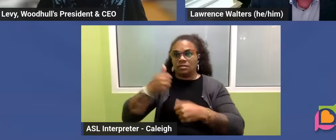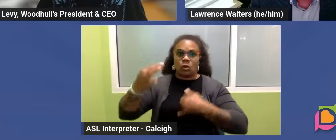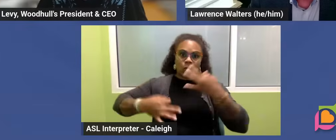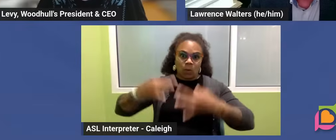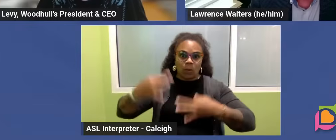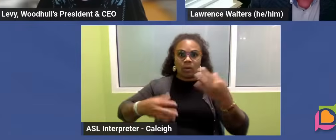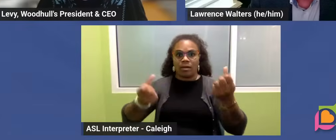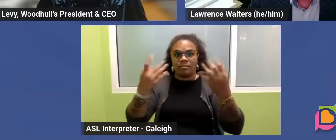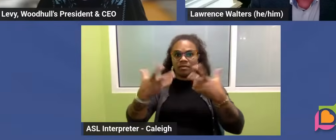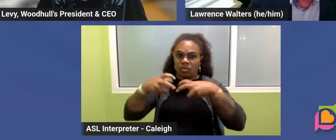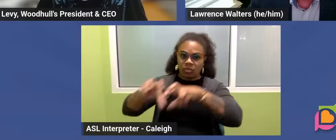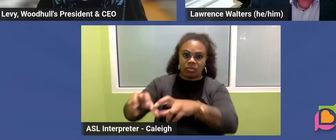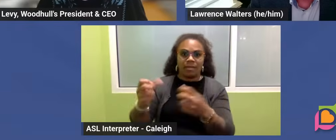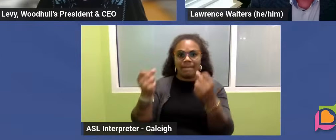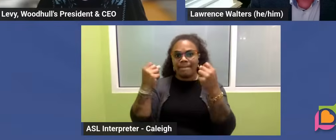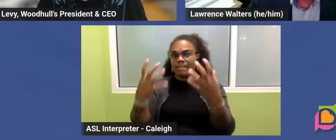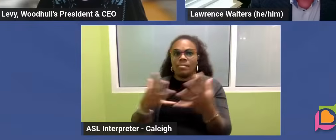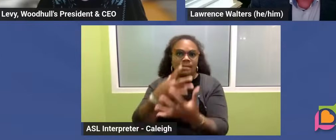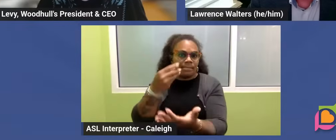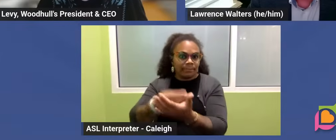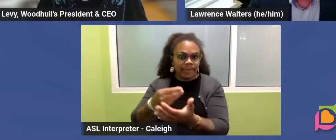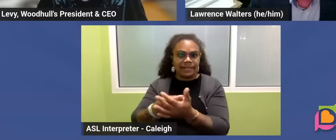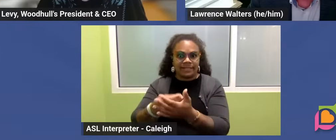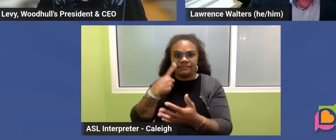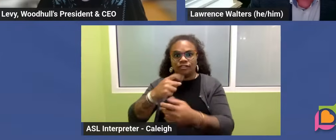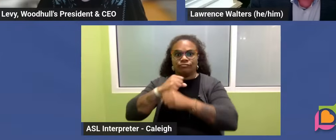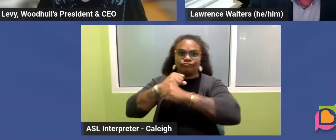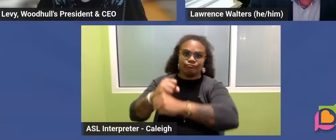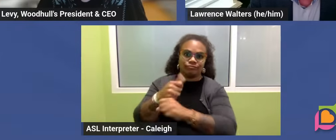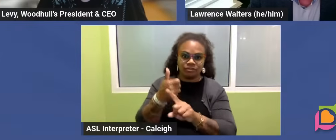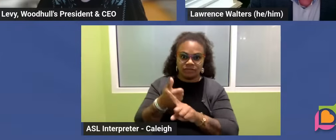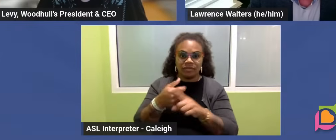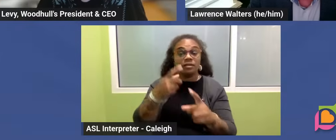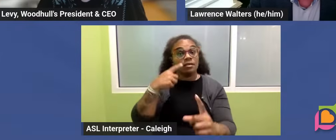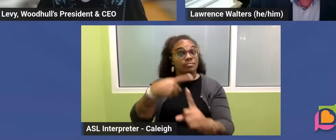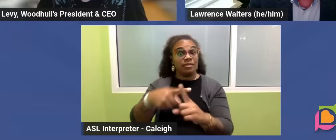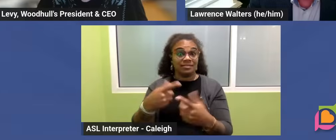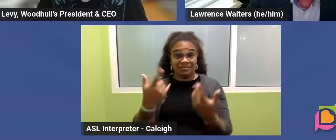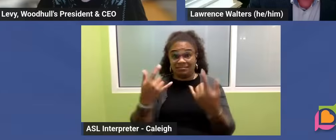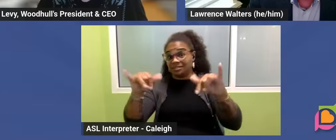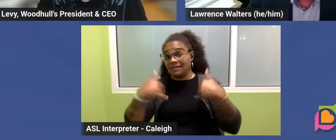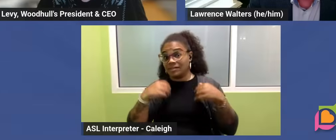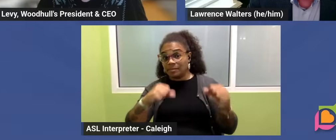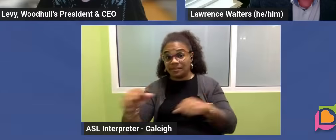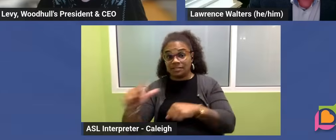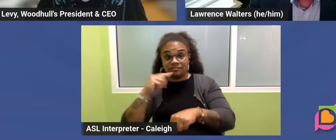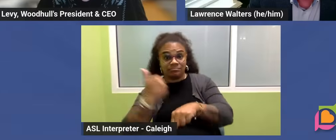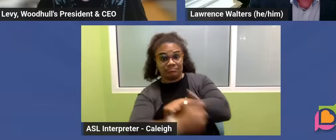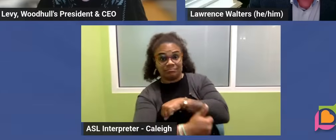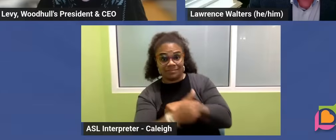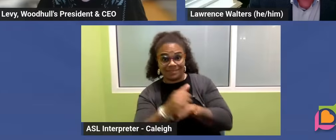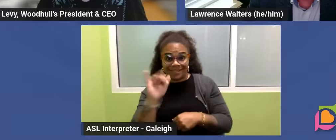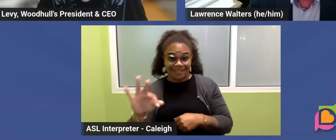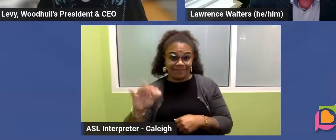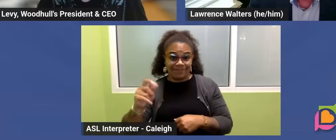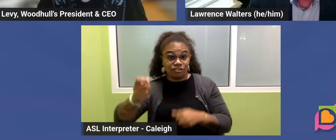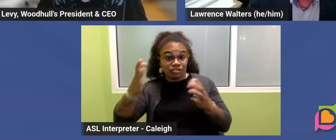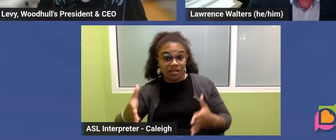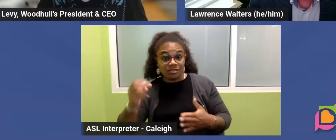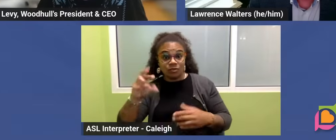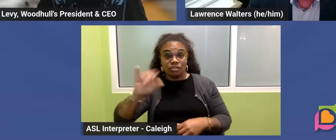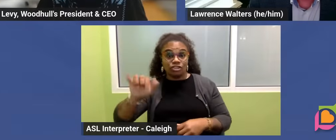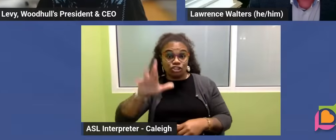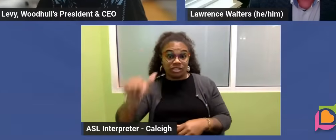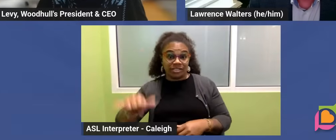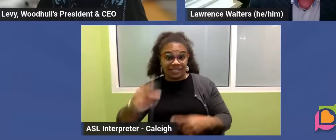millions of dollars down the drain, and a potential for conviction if some judge or jury disagrees with your theory,